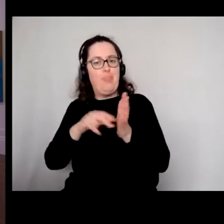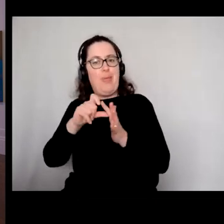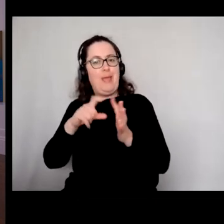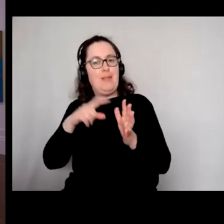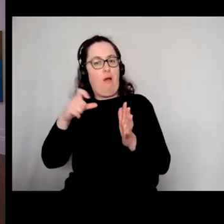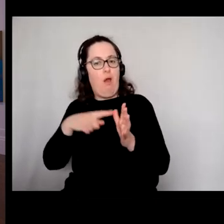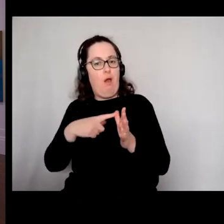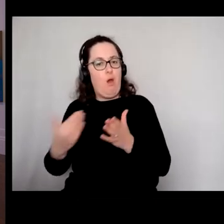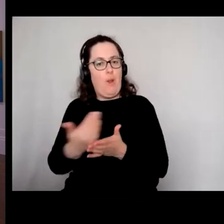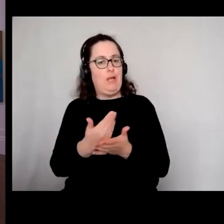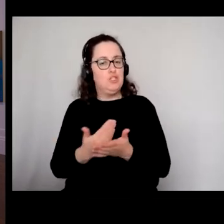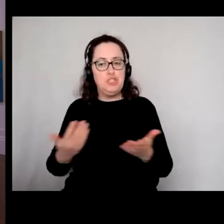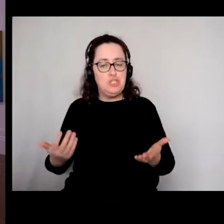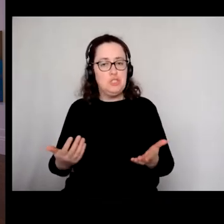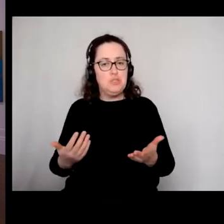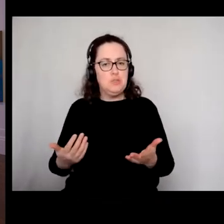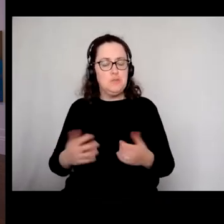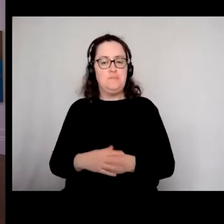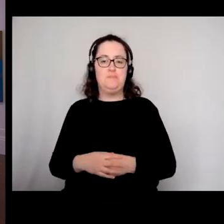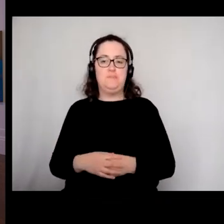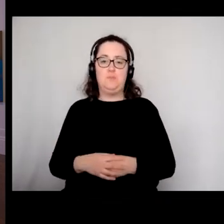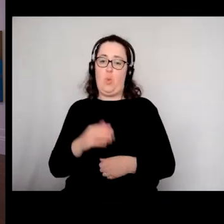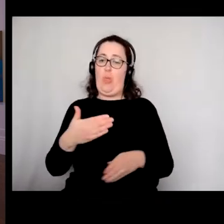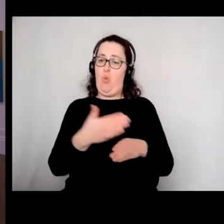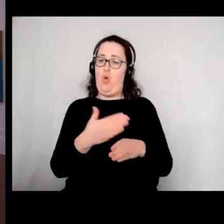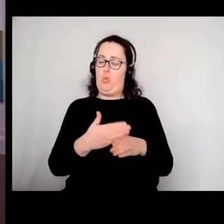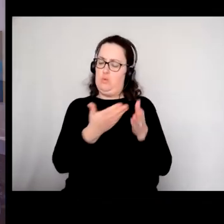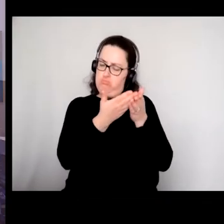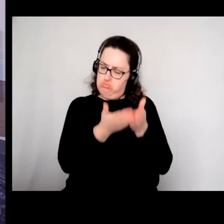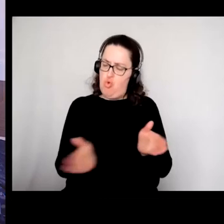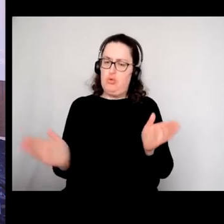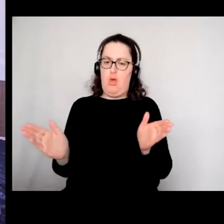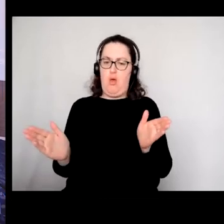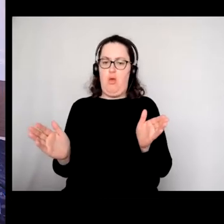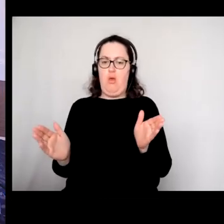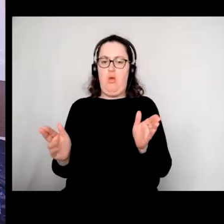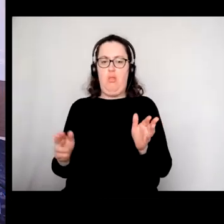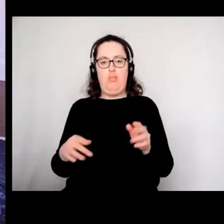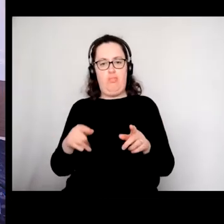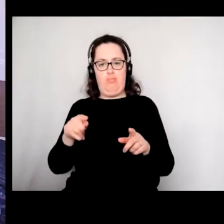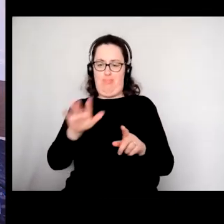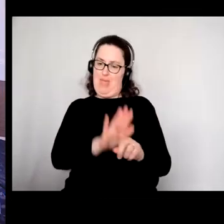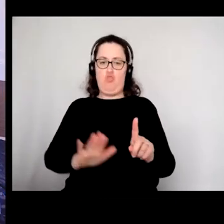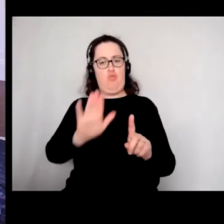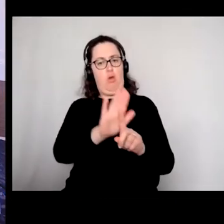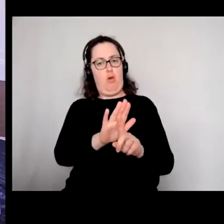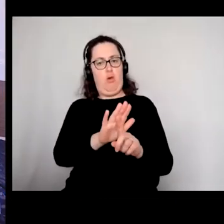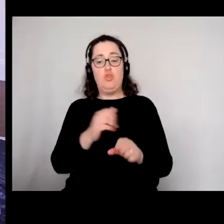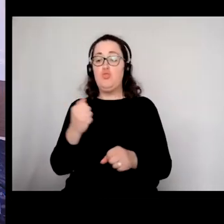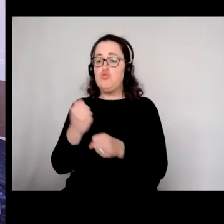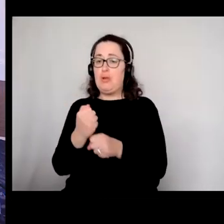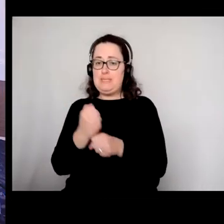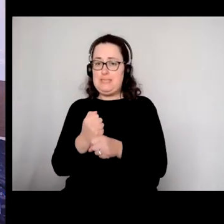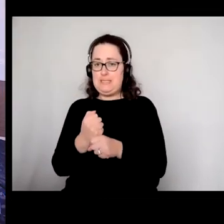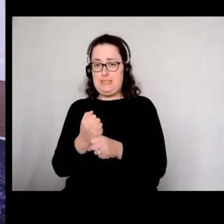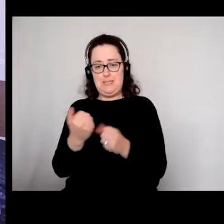we did was part of a wider project across Blackpool and the Fylde Coast, and that Grundy was part